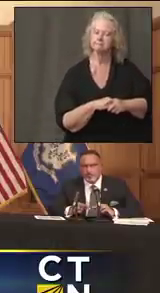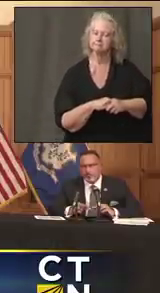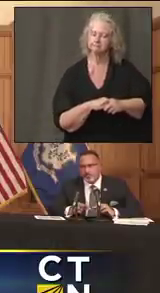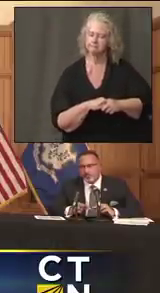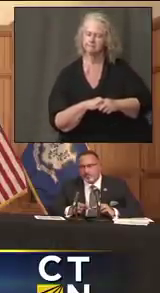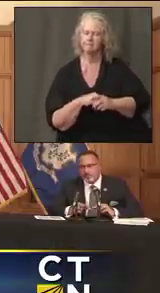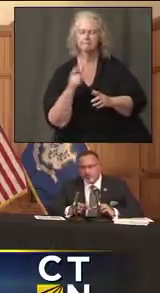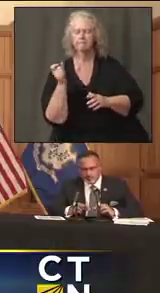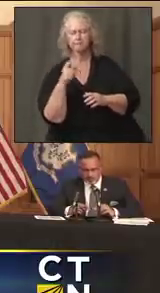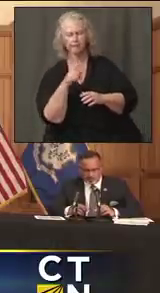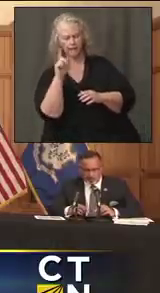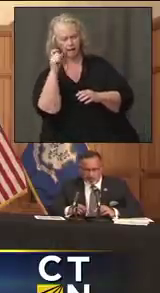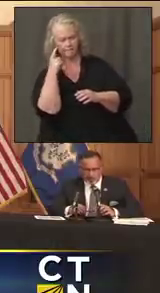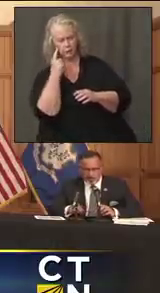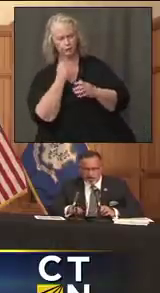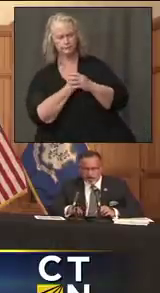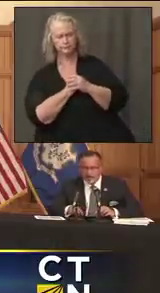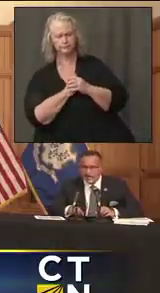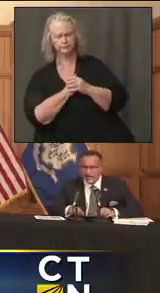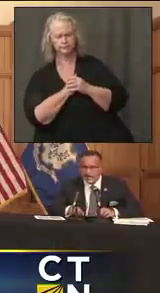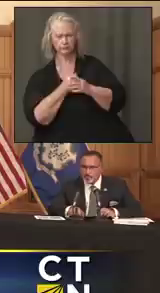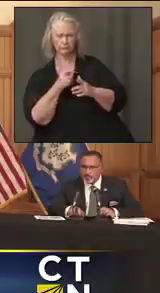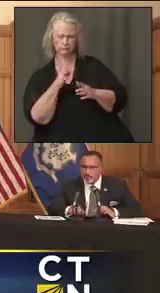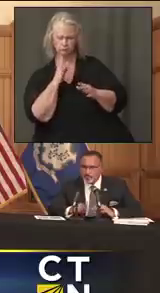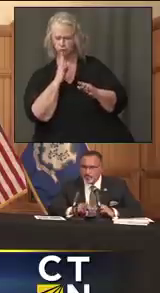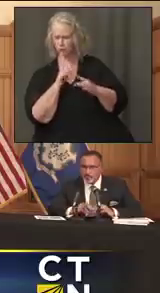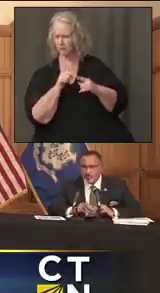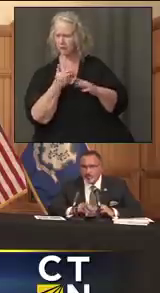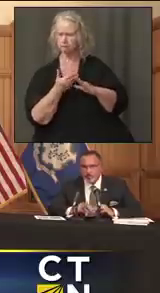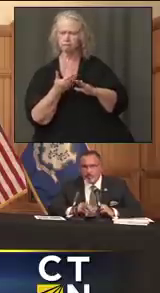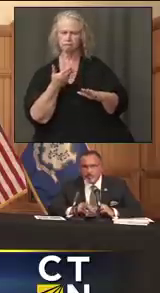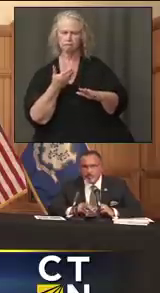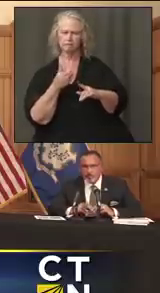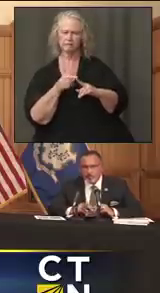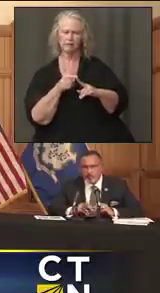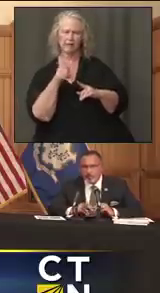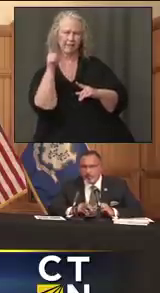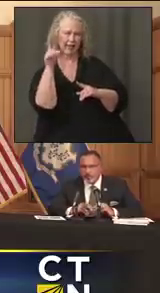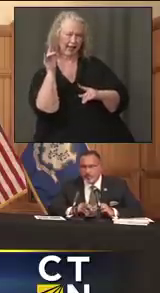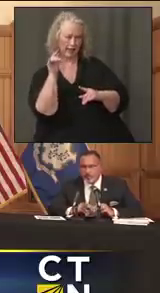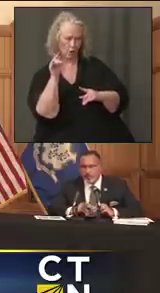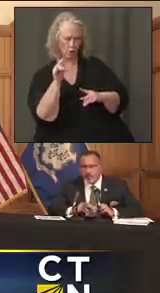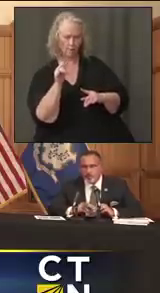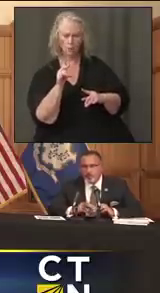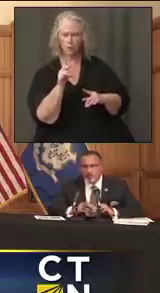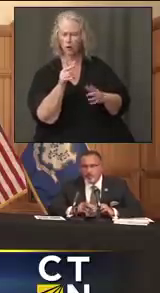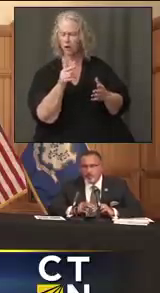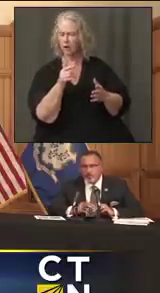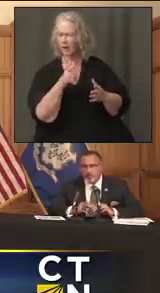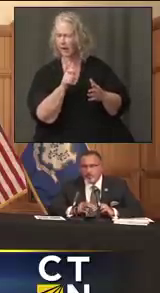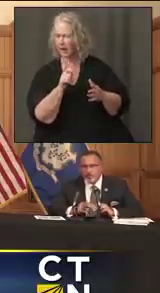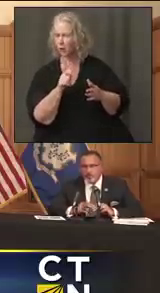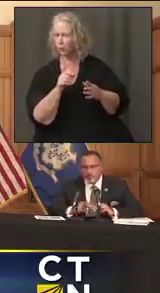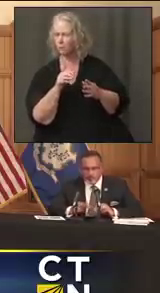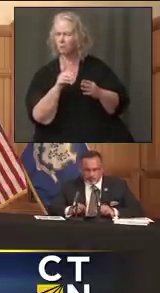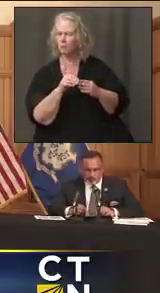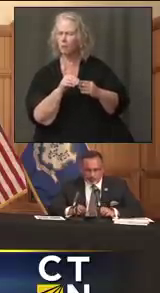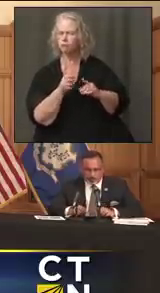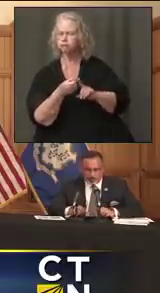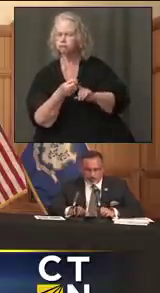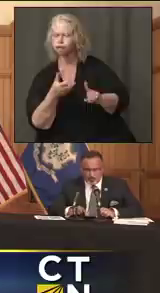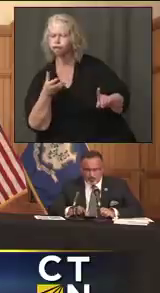And Governor, I was hoping that, I know you talked about this earlier today at the airport, but I was hoping you could provide some more specifics about